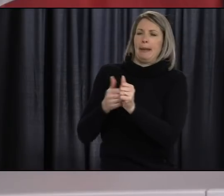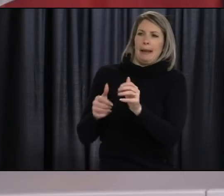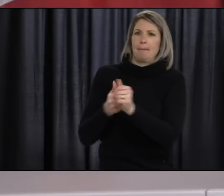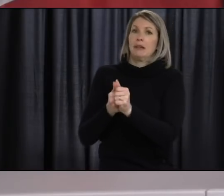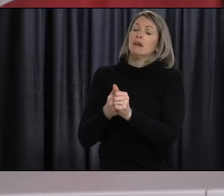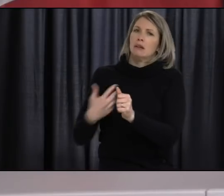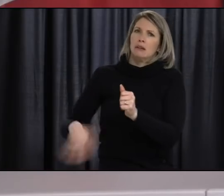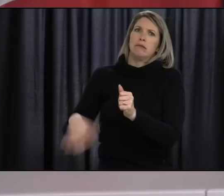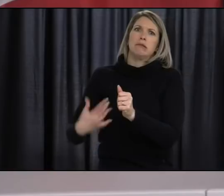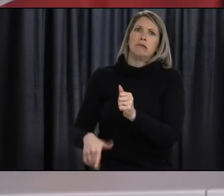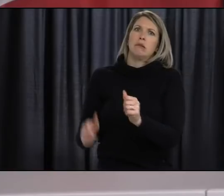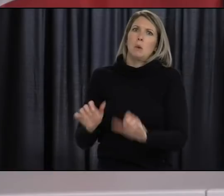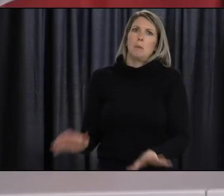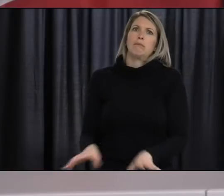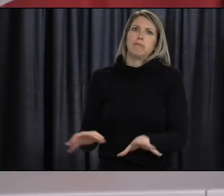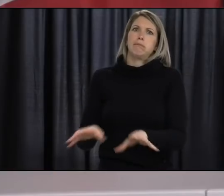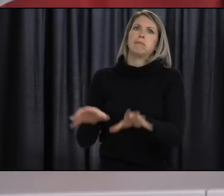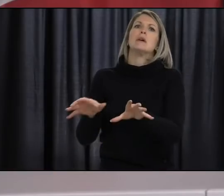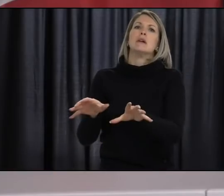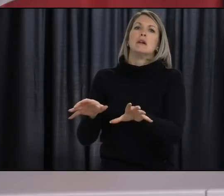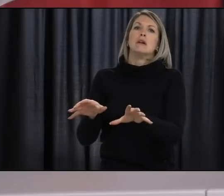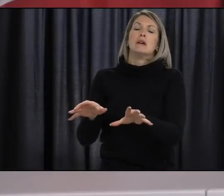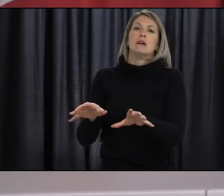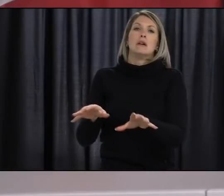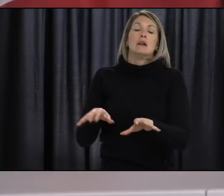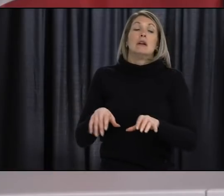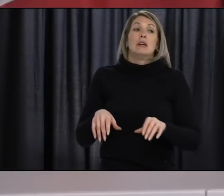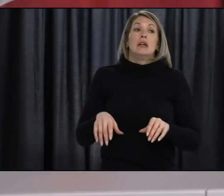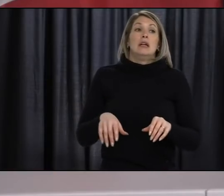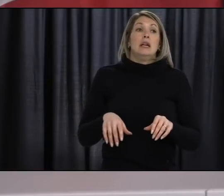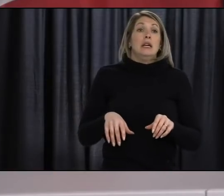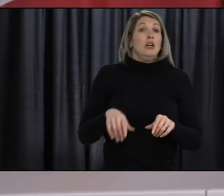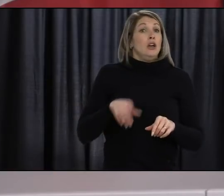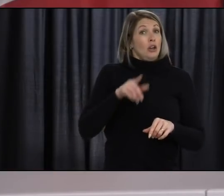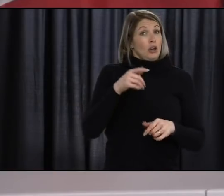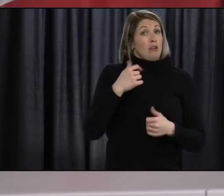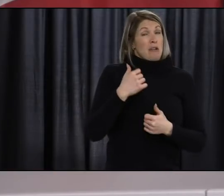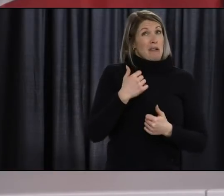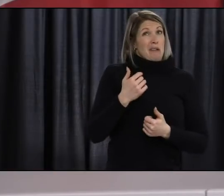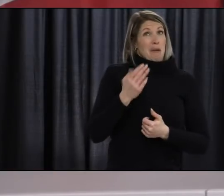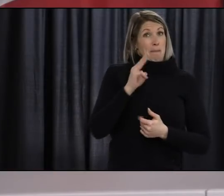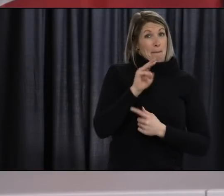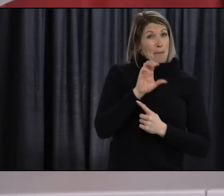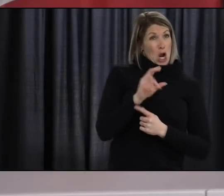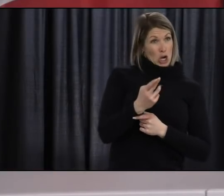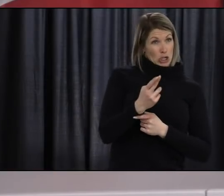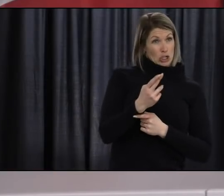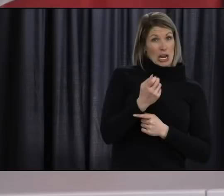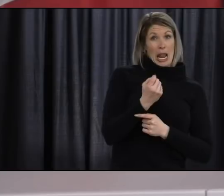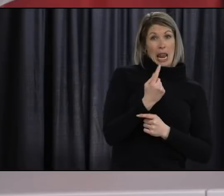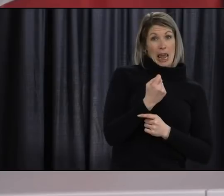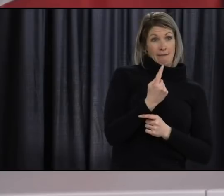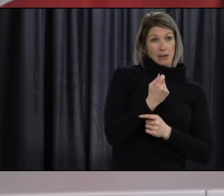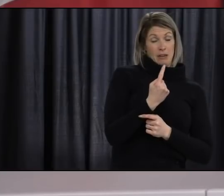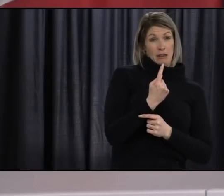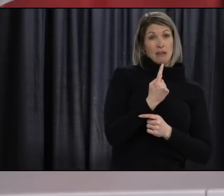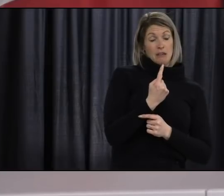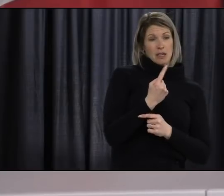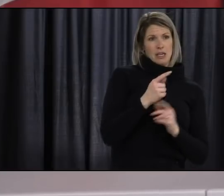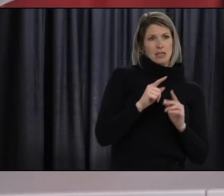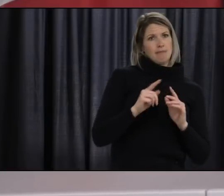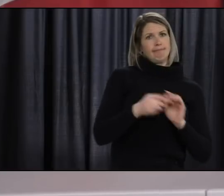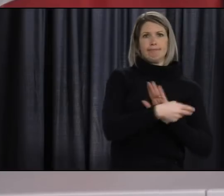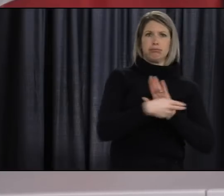let's keep in mind that this was not even a pandemic until March the 11th of this year, and here we are now just